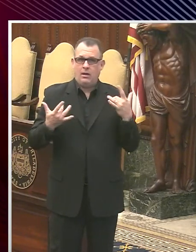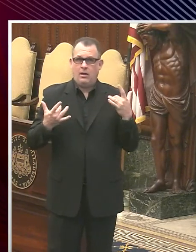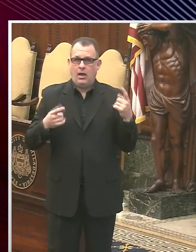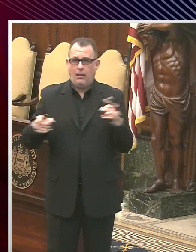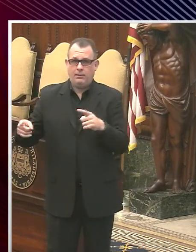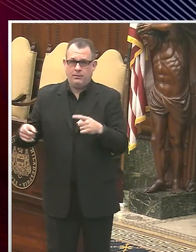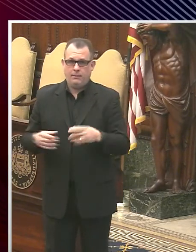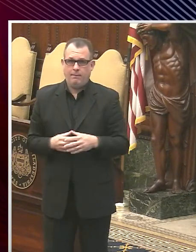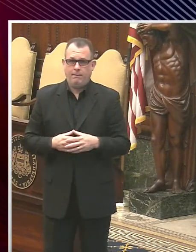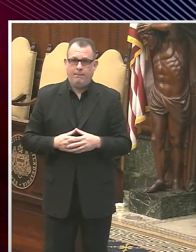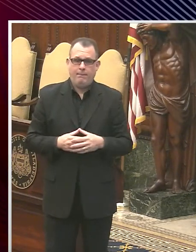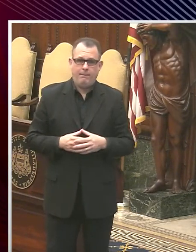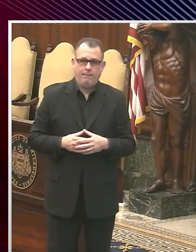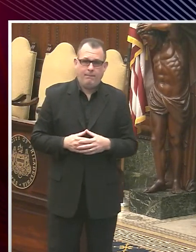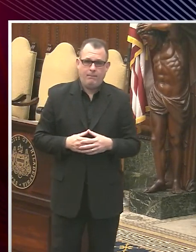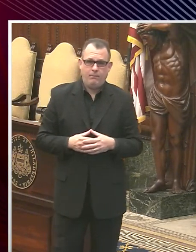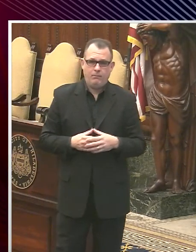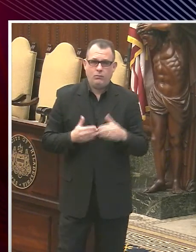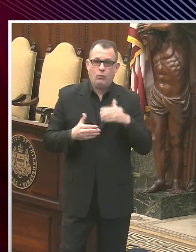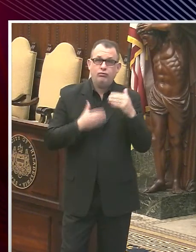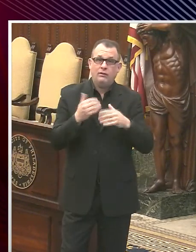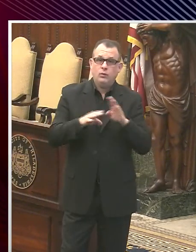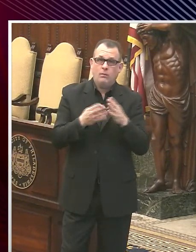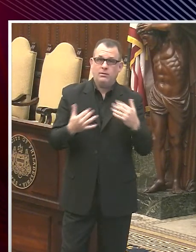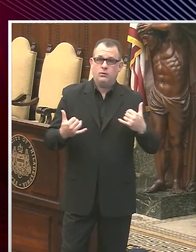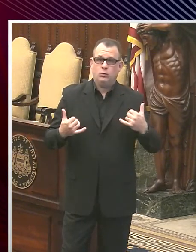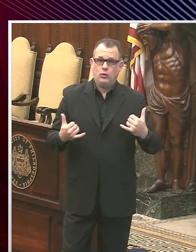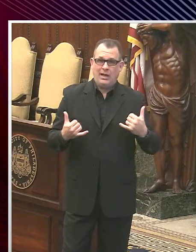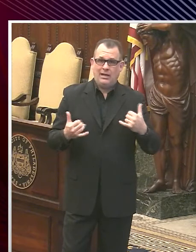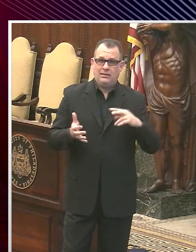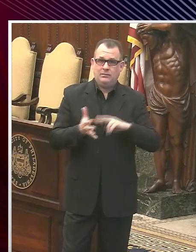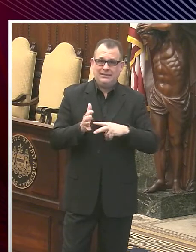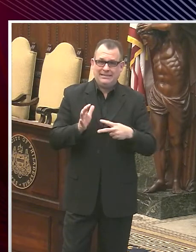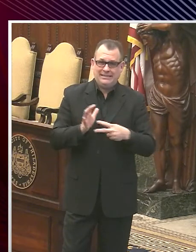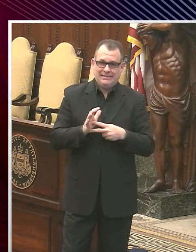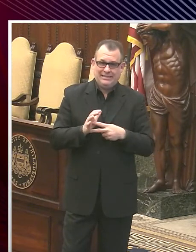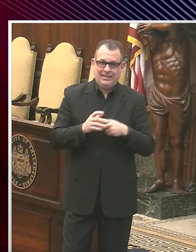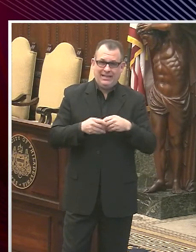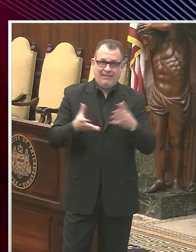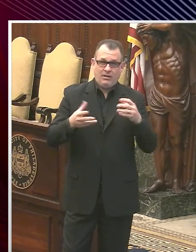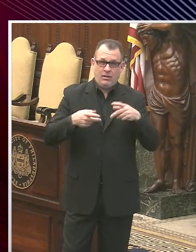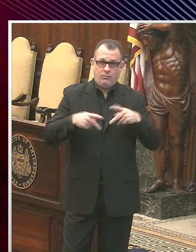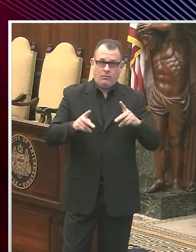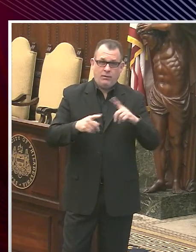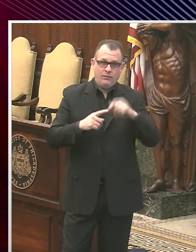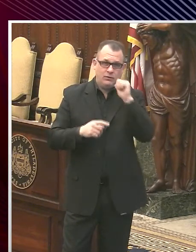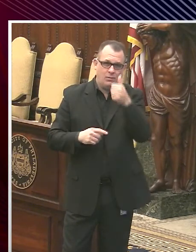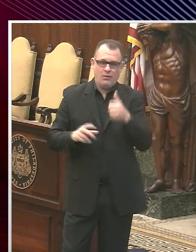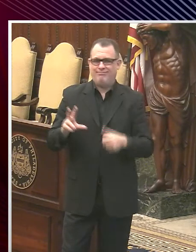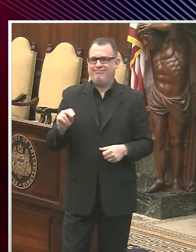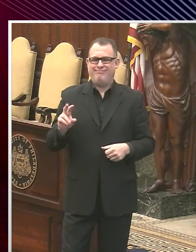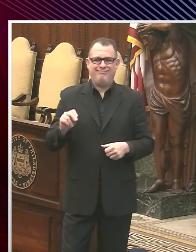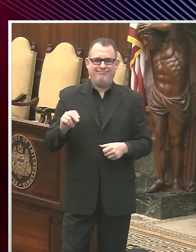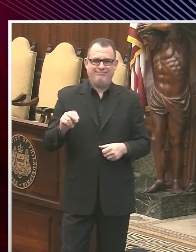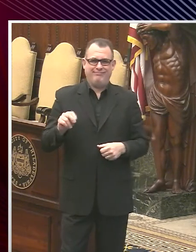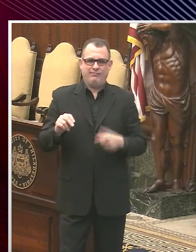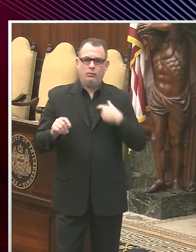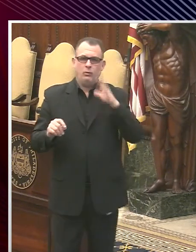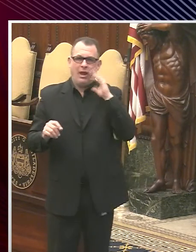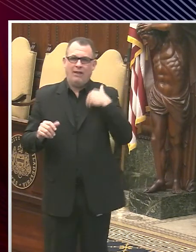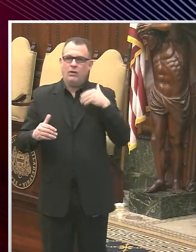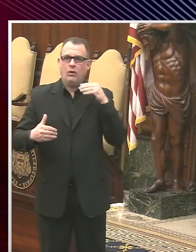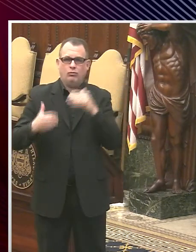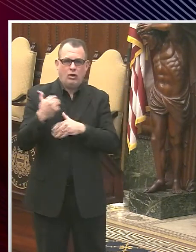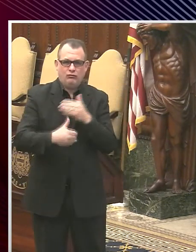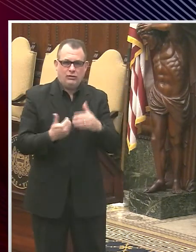Although we're opening the process today, it doesn't necessarily mean we'll be issuing permits starting tomorrow. We'll have a process to where our